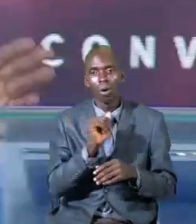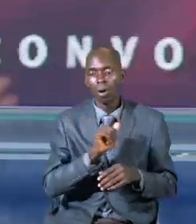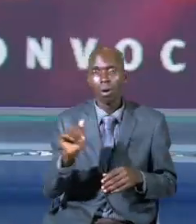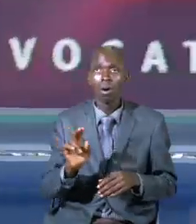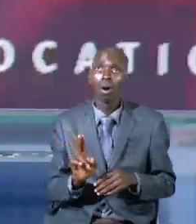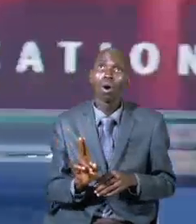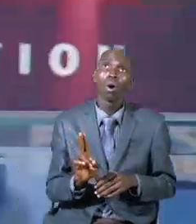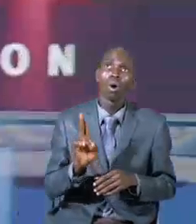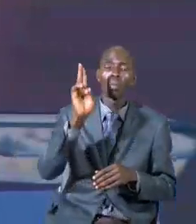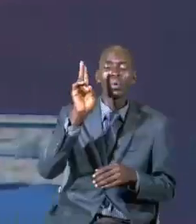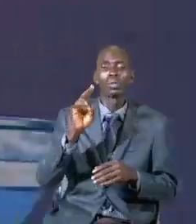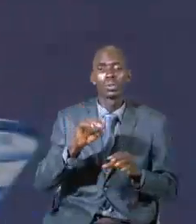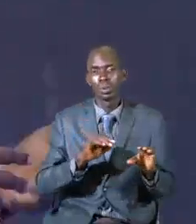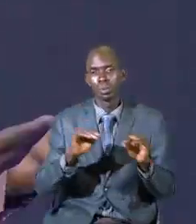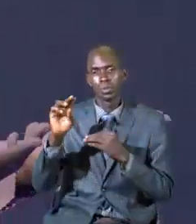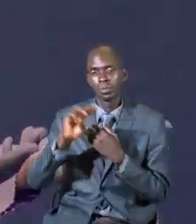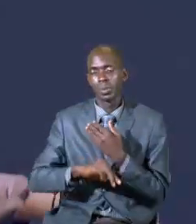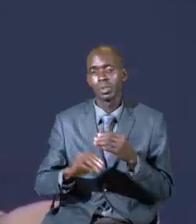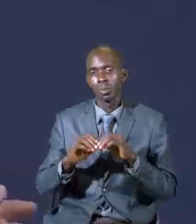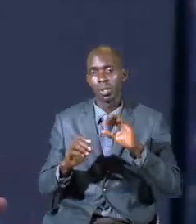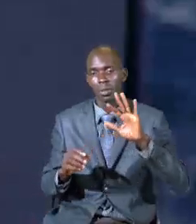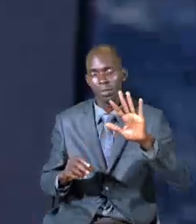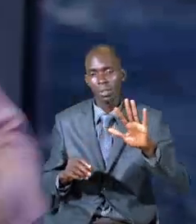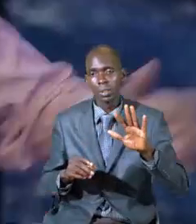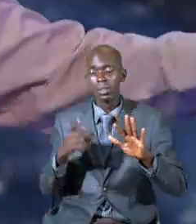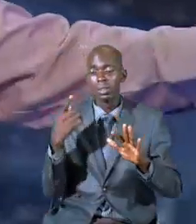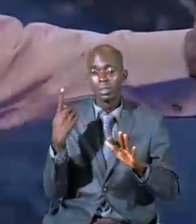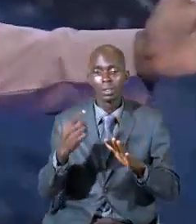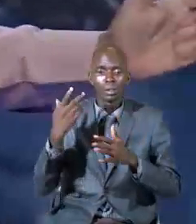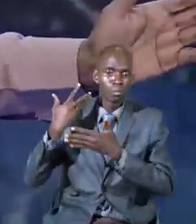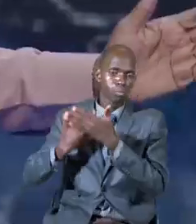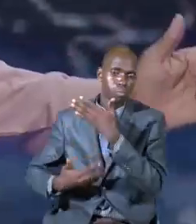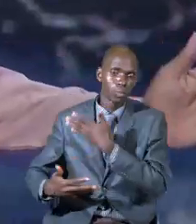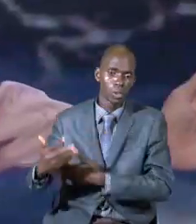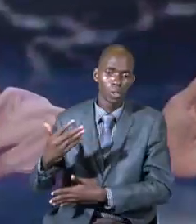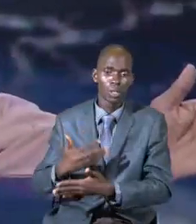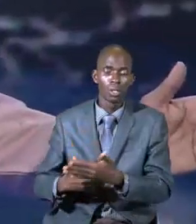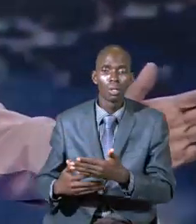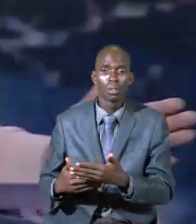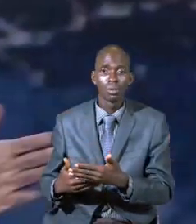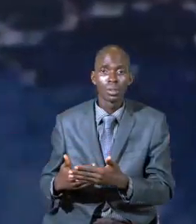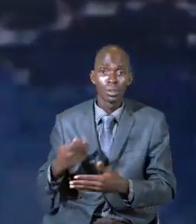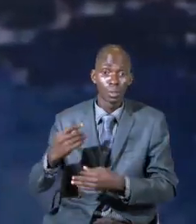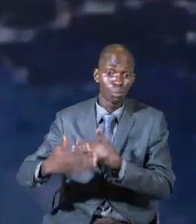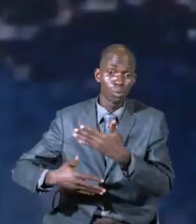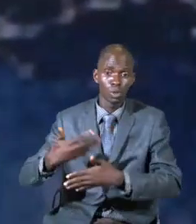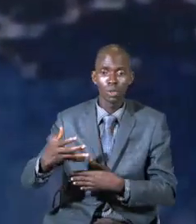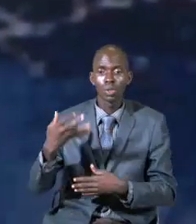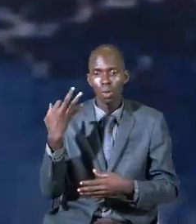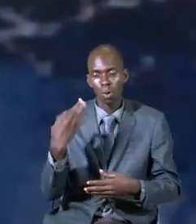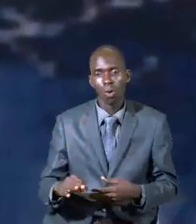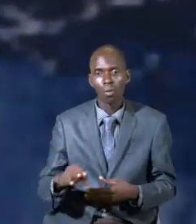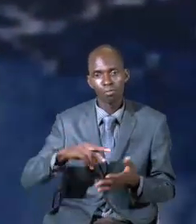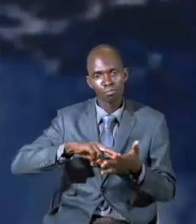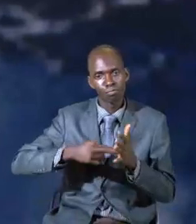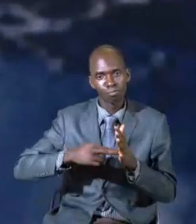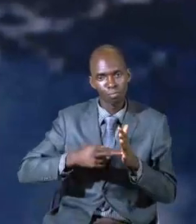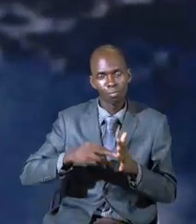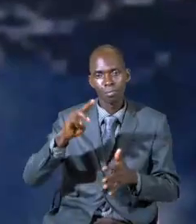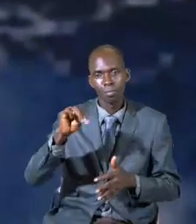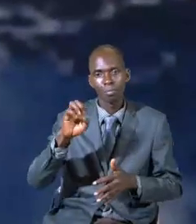of mending. Process of mending. All the years of my past life that I